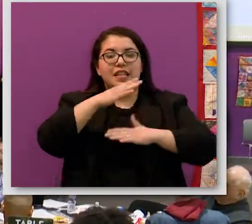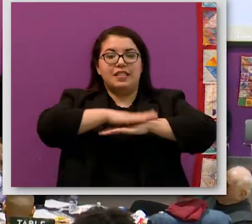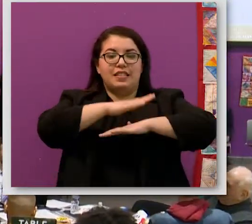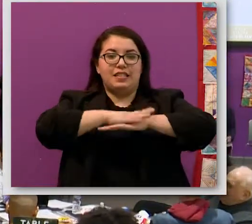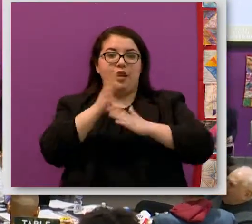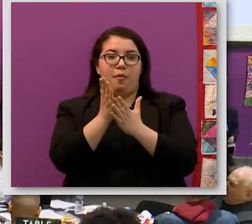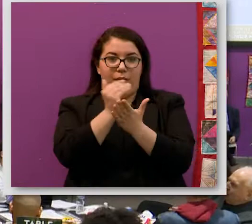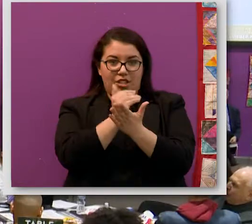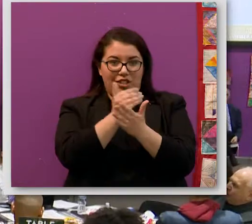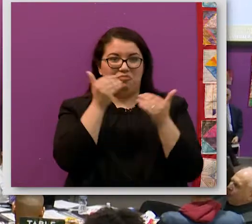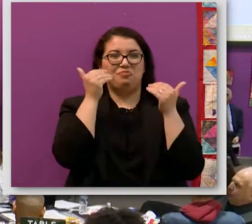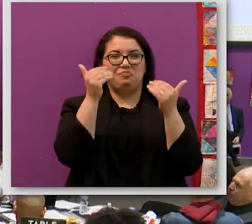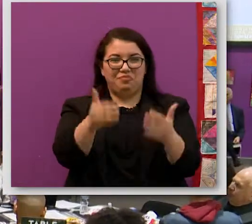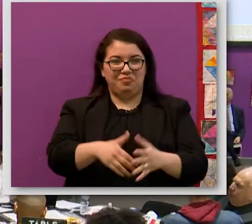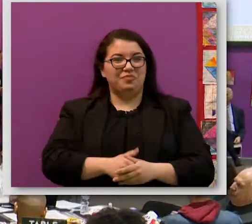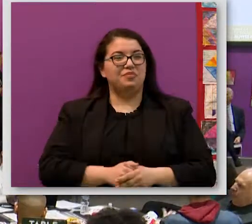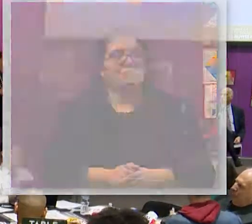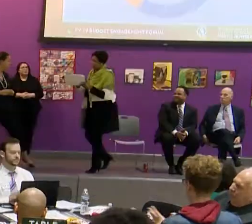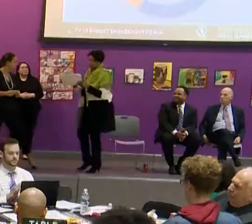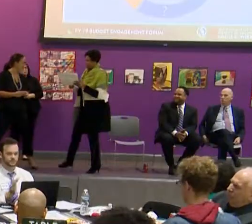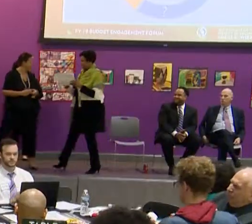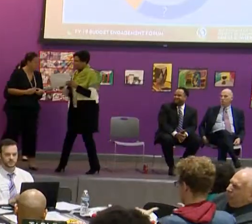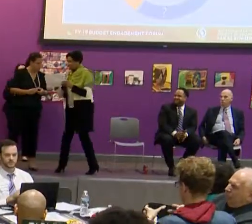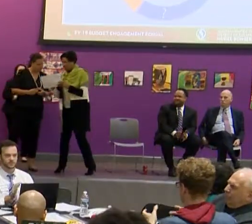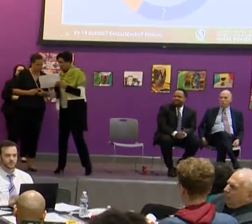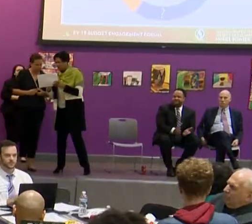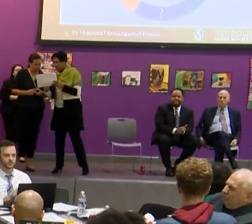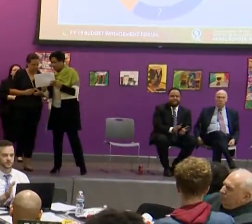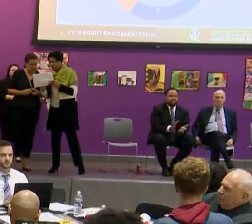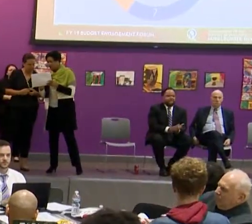get budgeting. Thanks.